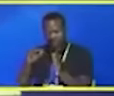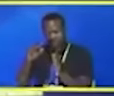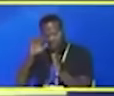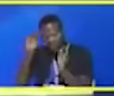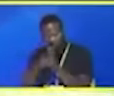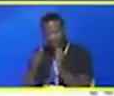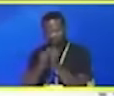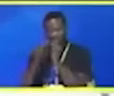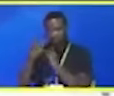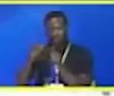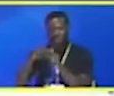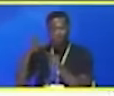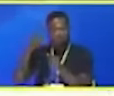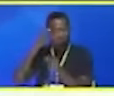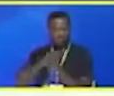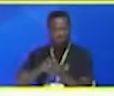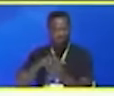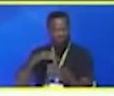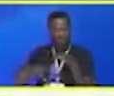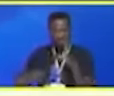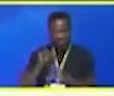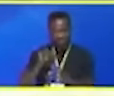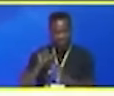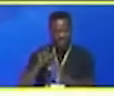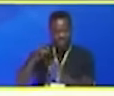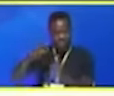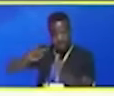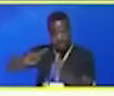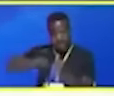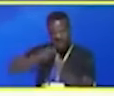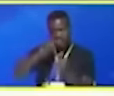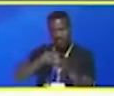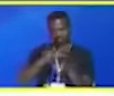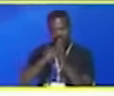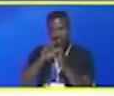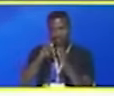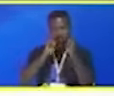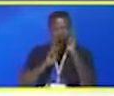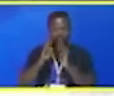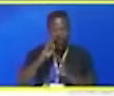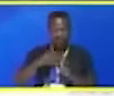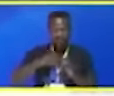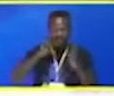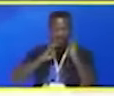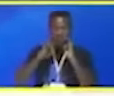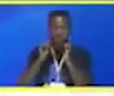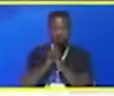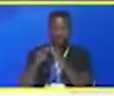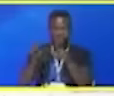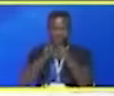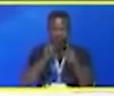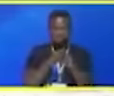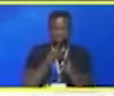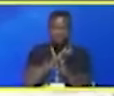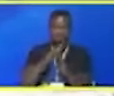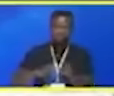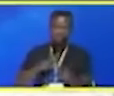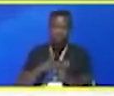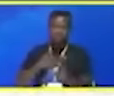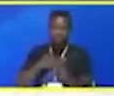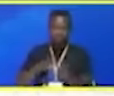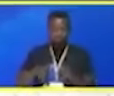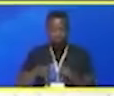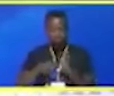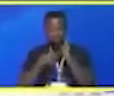me, in order of spiritual priority, your cry and my cry must be, Lord, reveal your